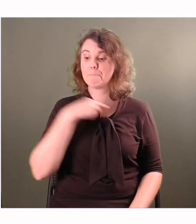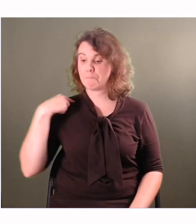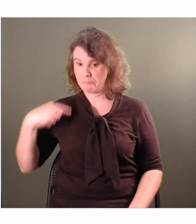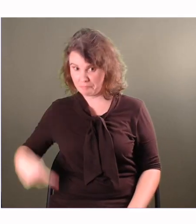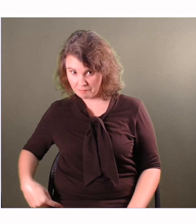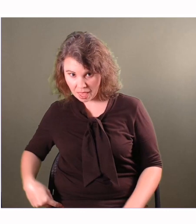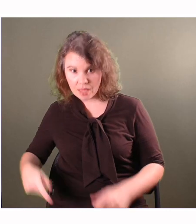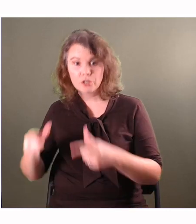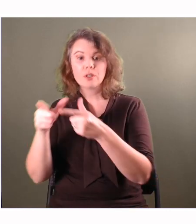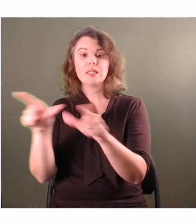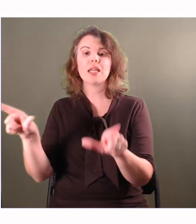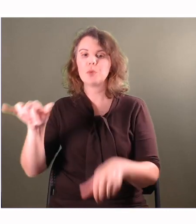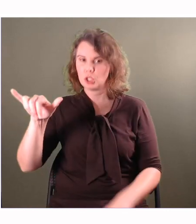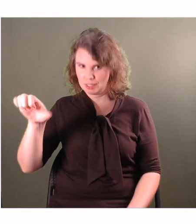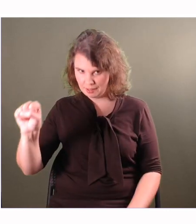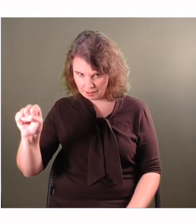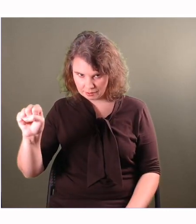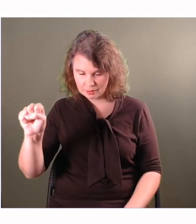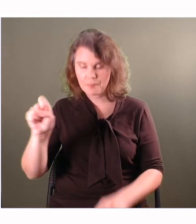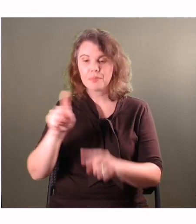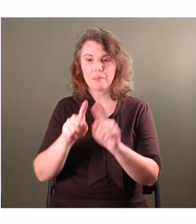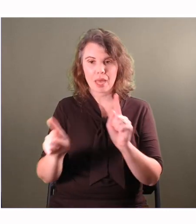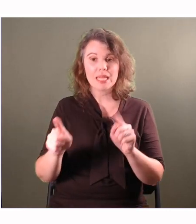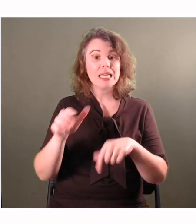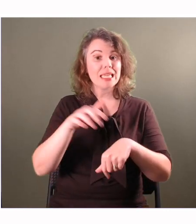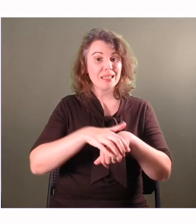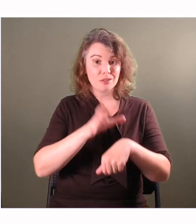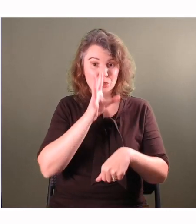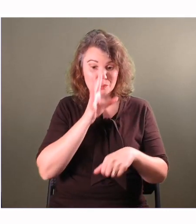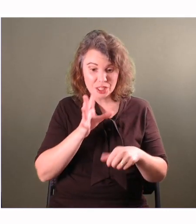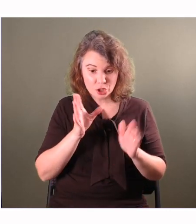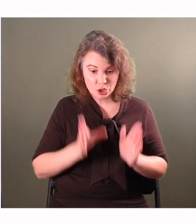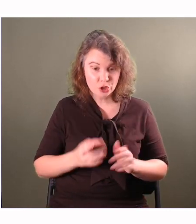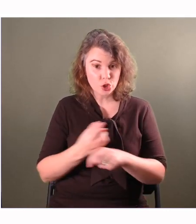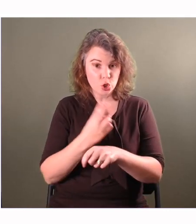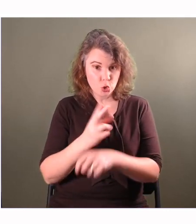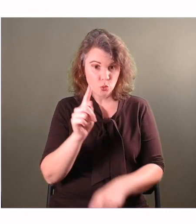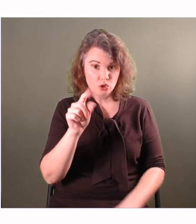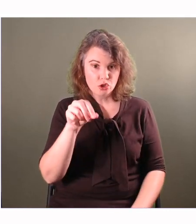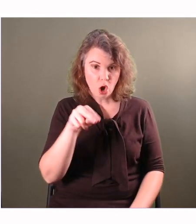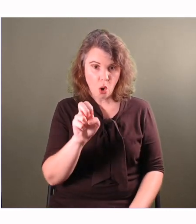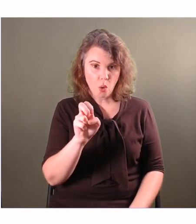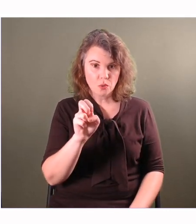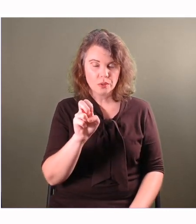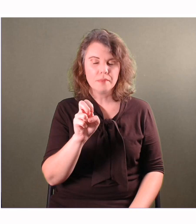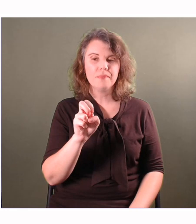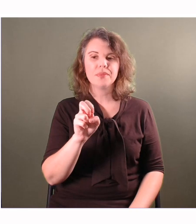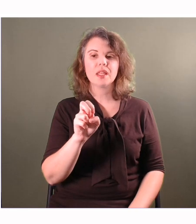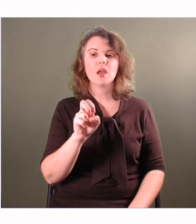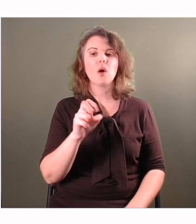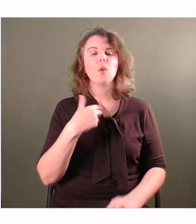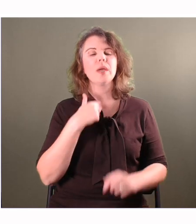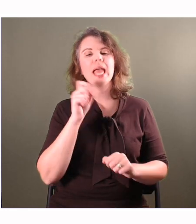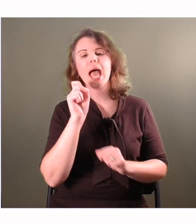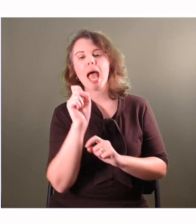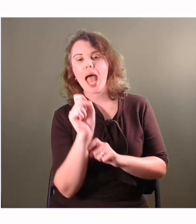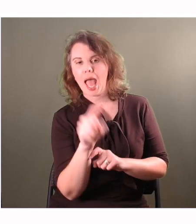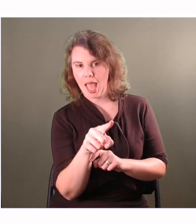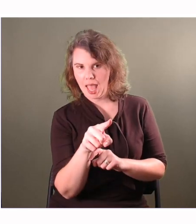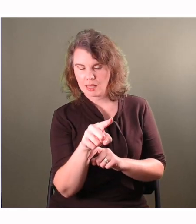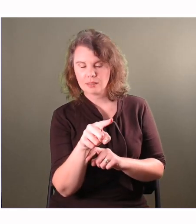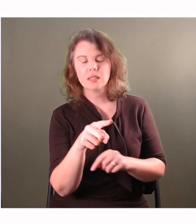way Mandarin Chinese is, but English speakers use tone all the time. What we did is